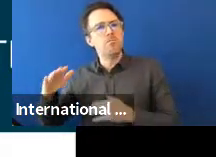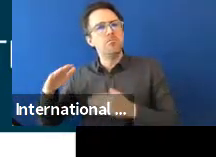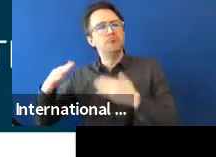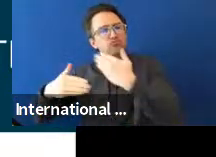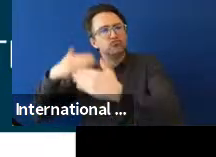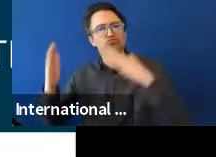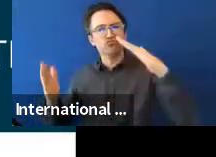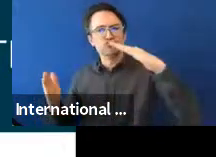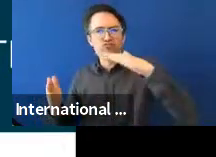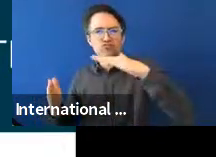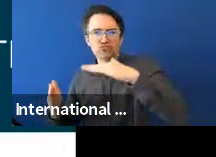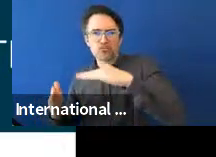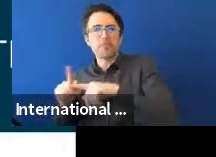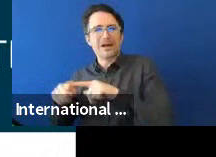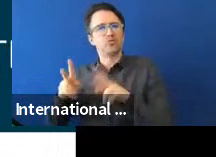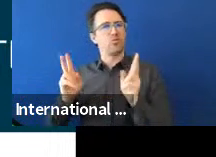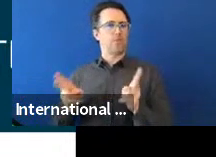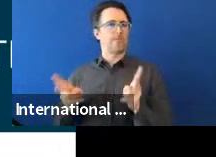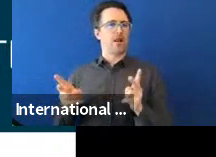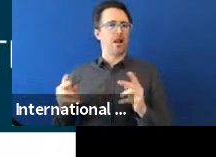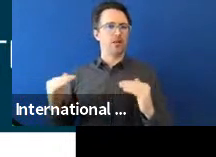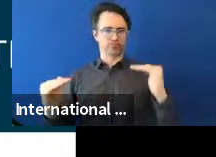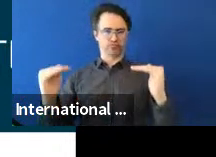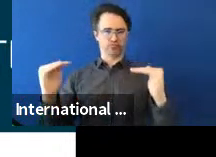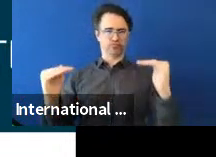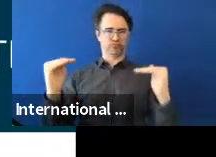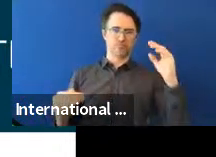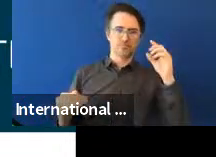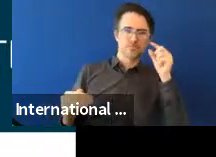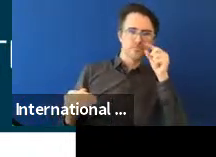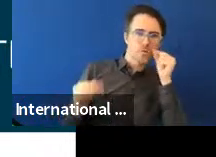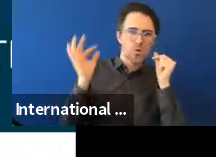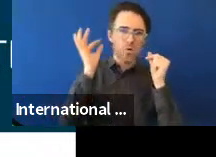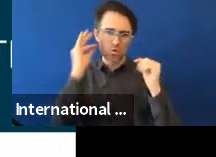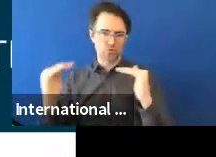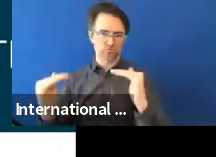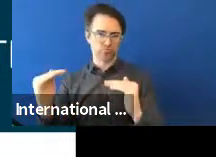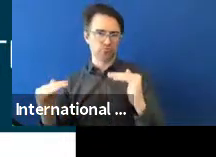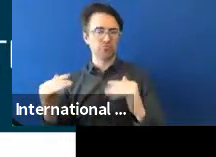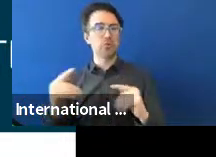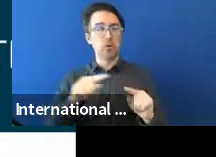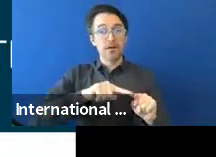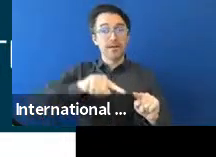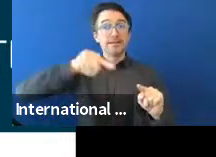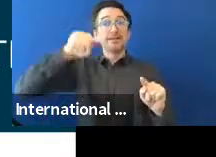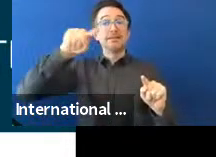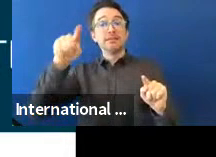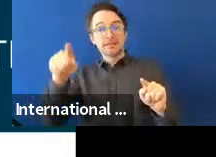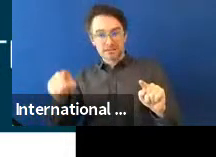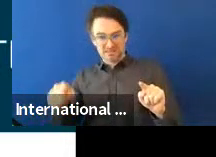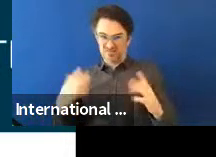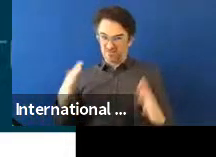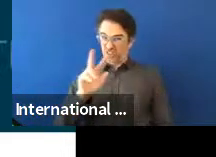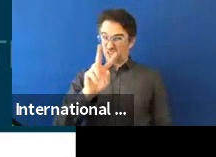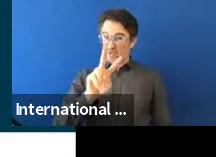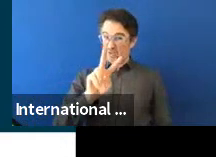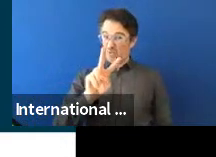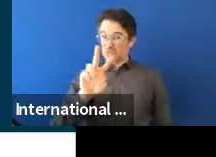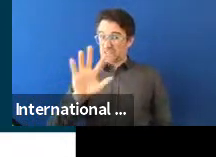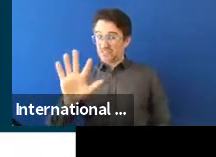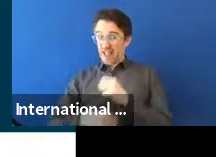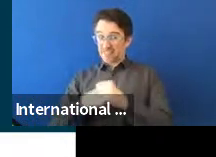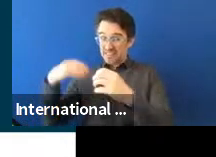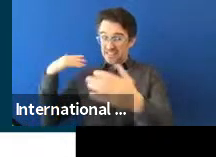And this cycle has taken about 25 years in South Korea. Next slide.